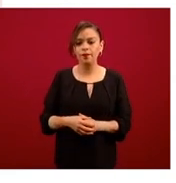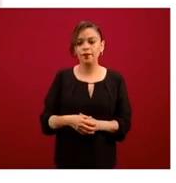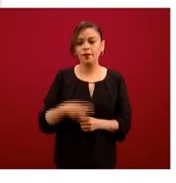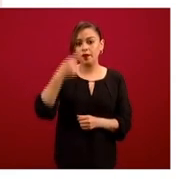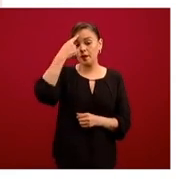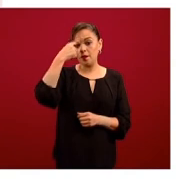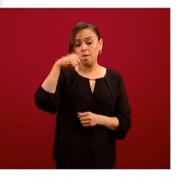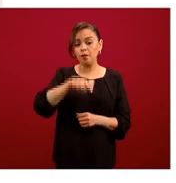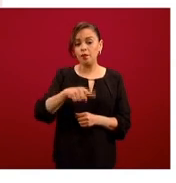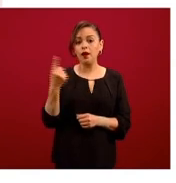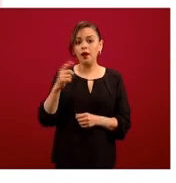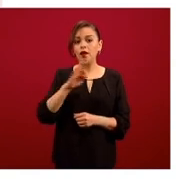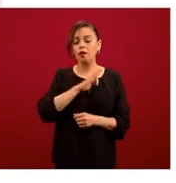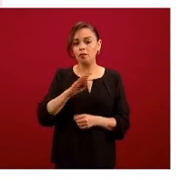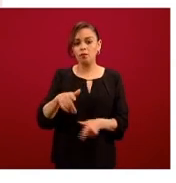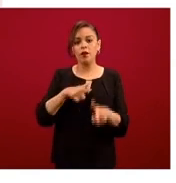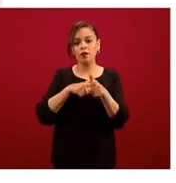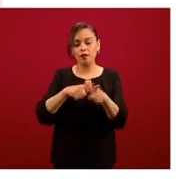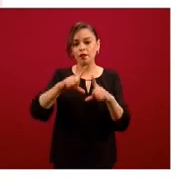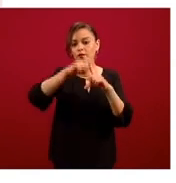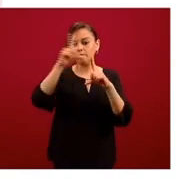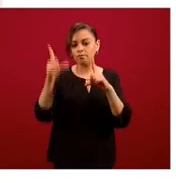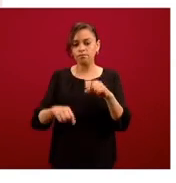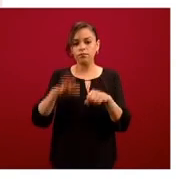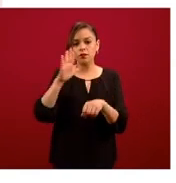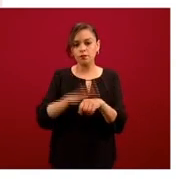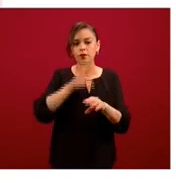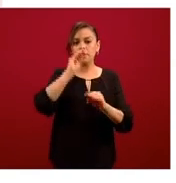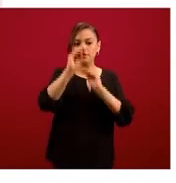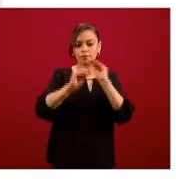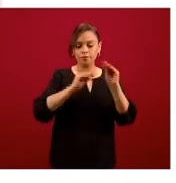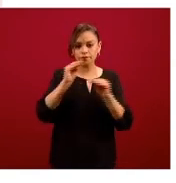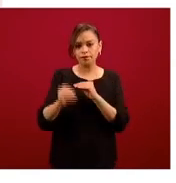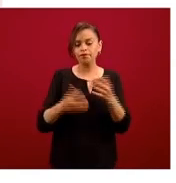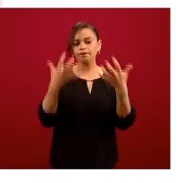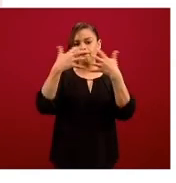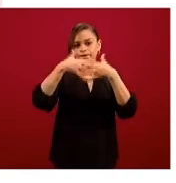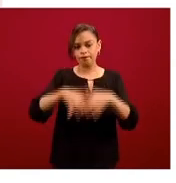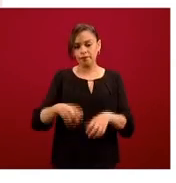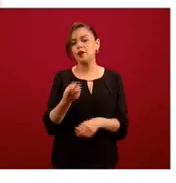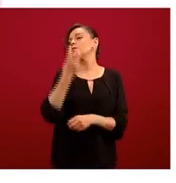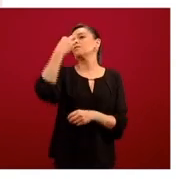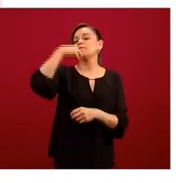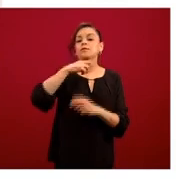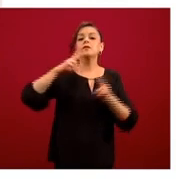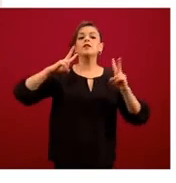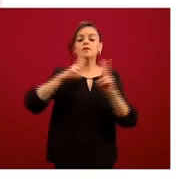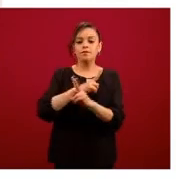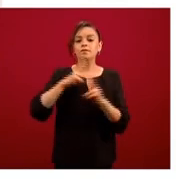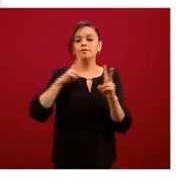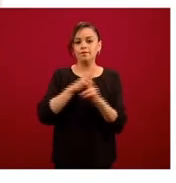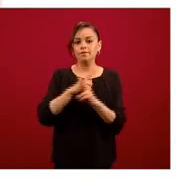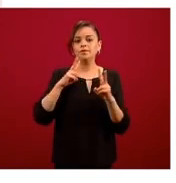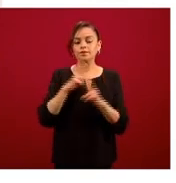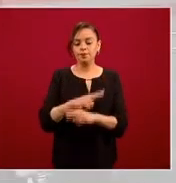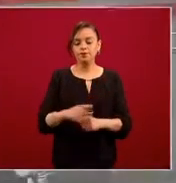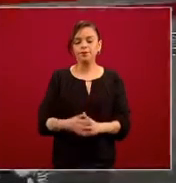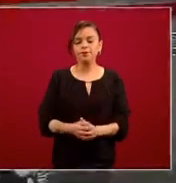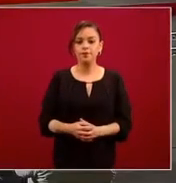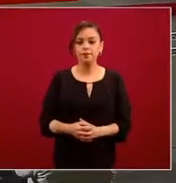We want to develop this industry nationally in assembling ventilators.